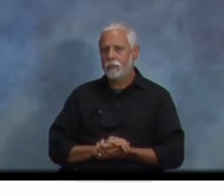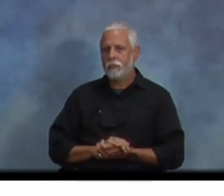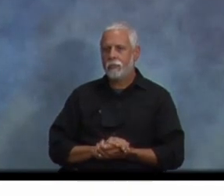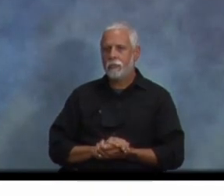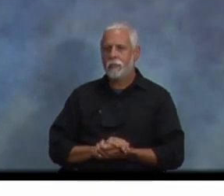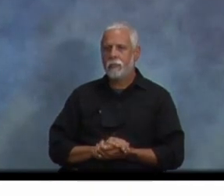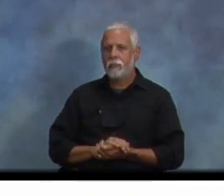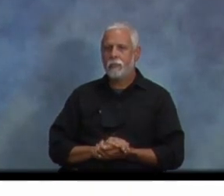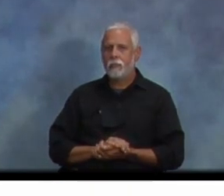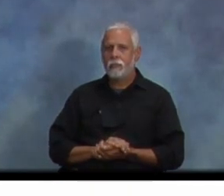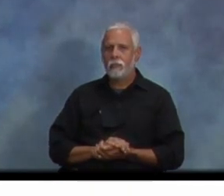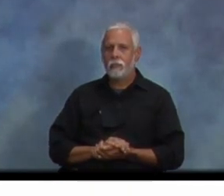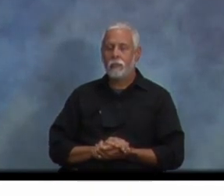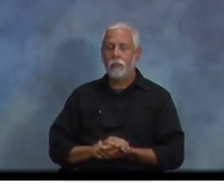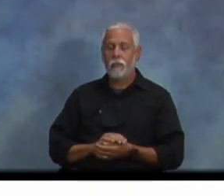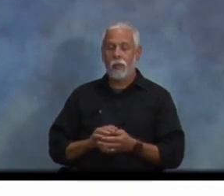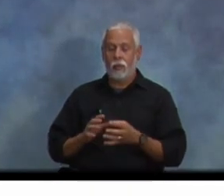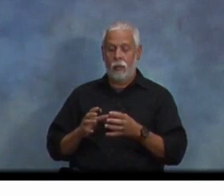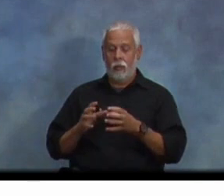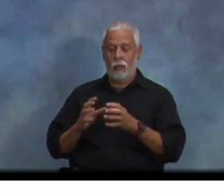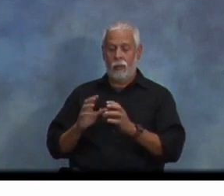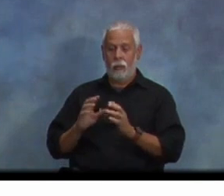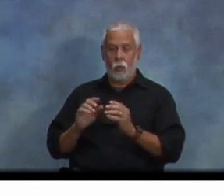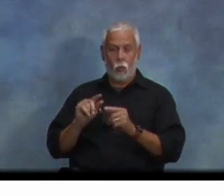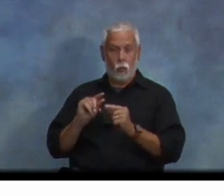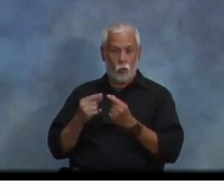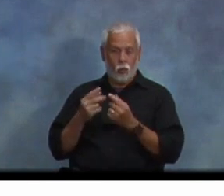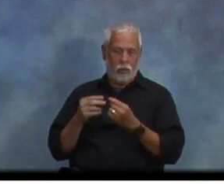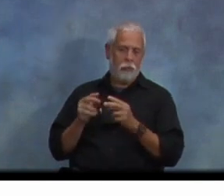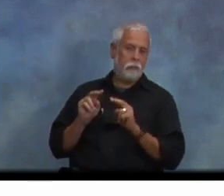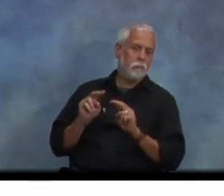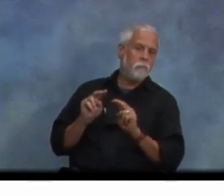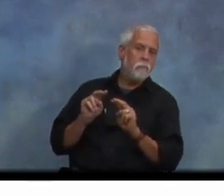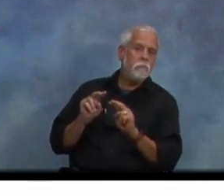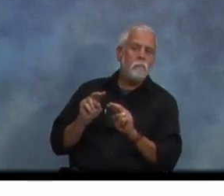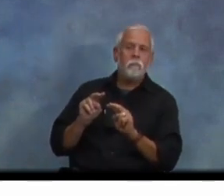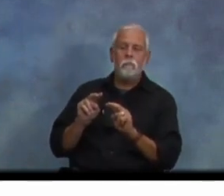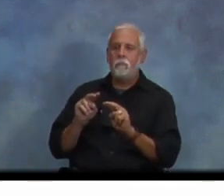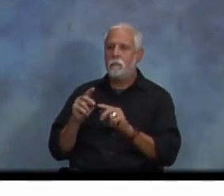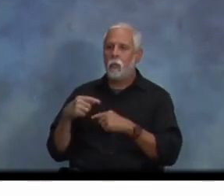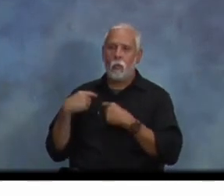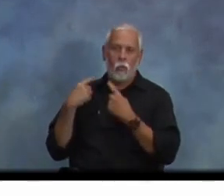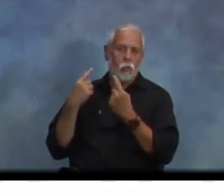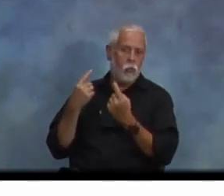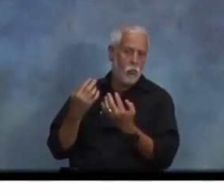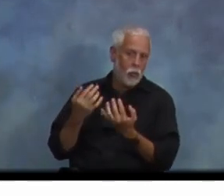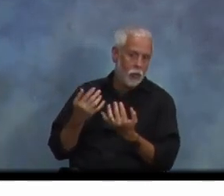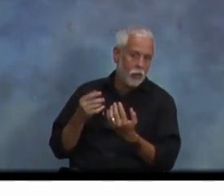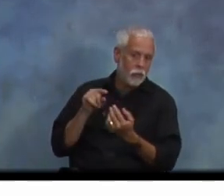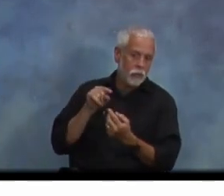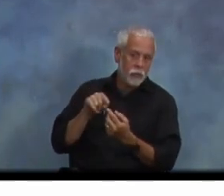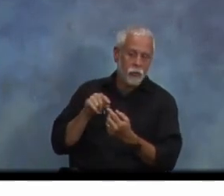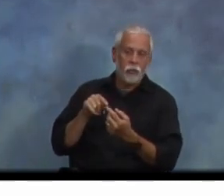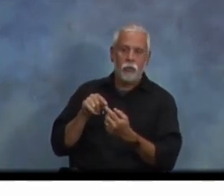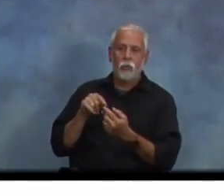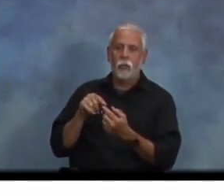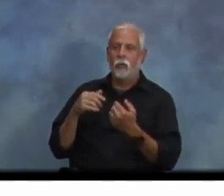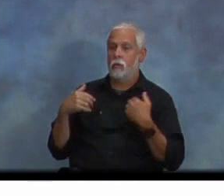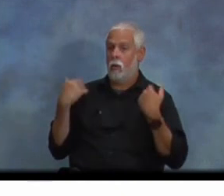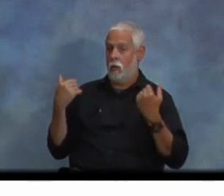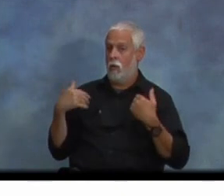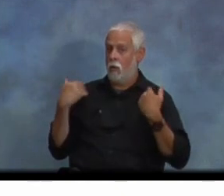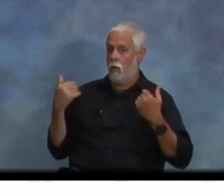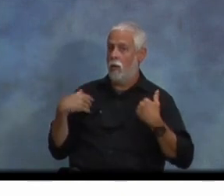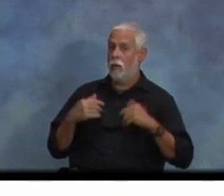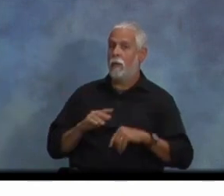And so the group that I think many of us have been anticipating for quite a while are going to be our younger